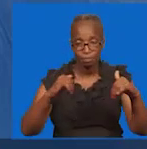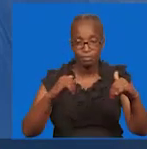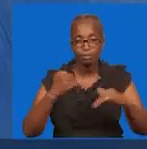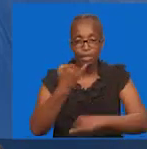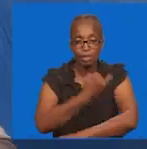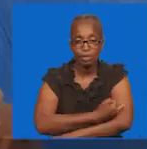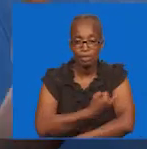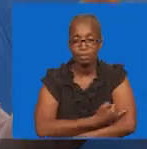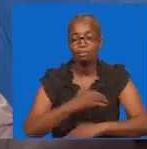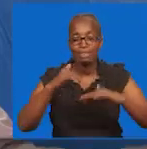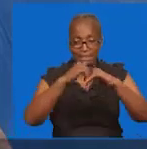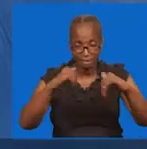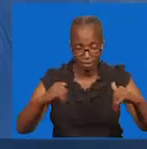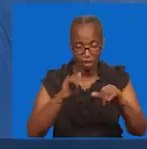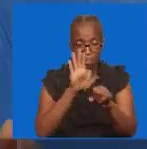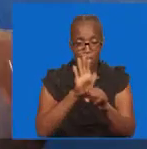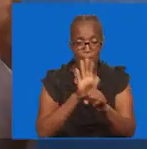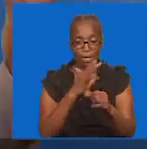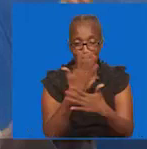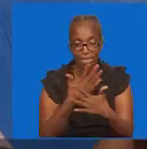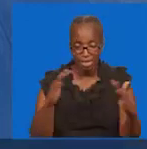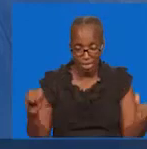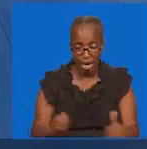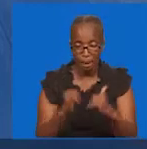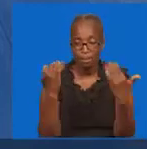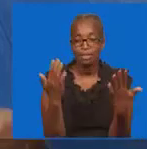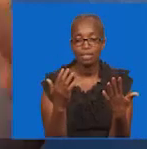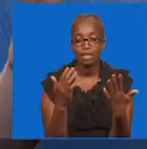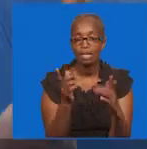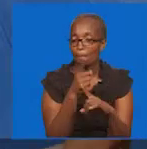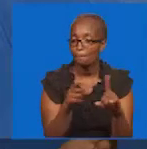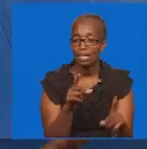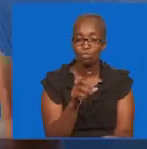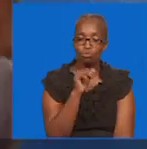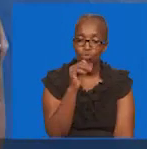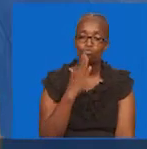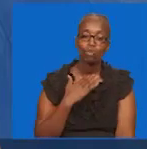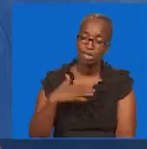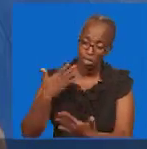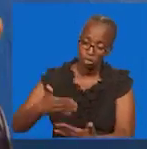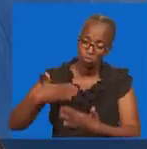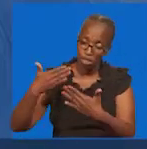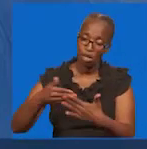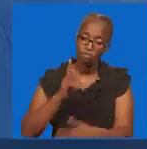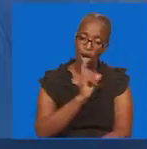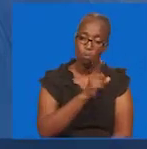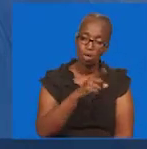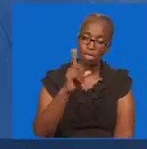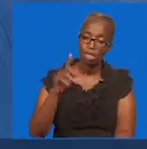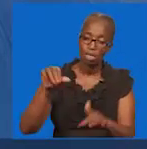institution Collapse And so on Things have been Happening And still we are watching And we don't want to give a warning